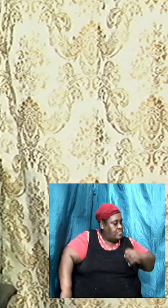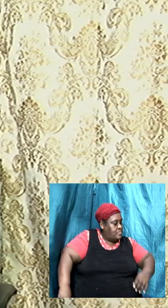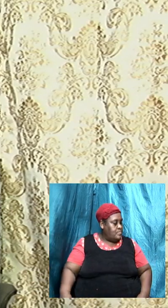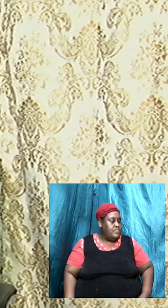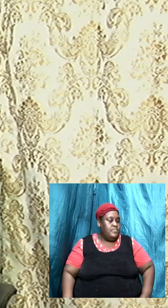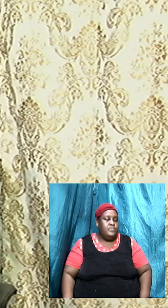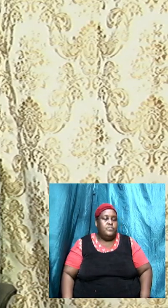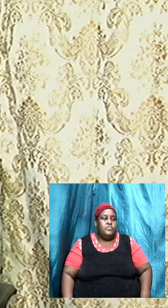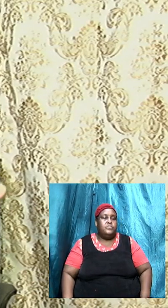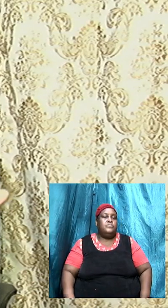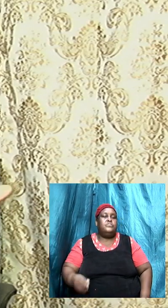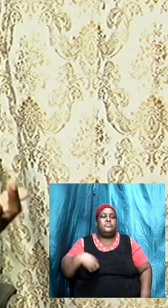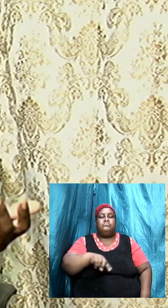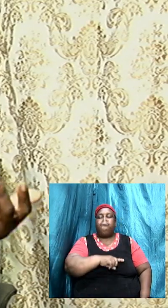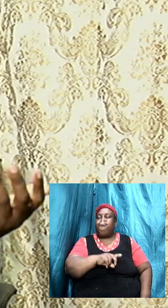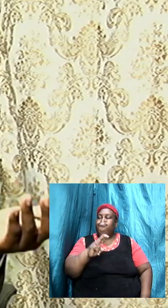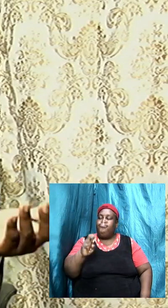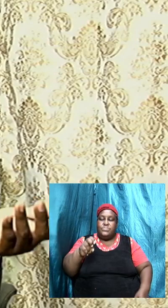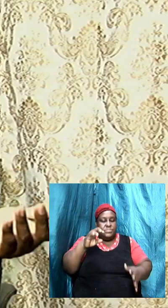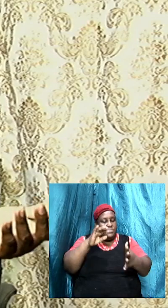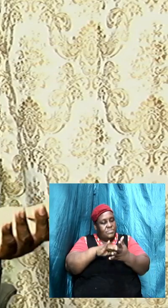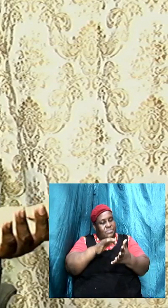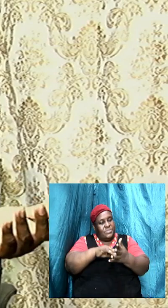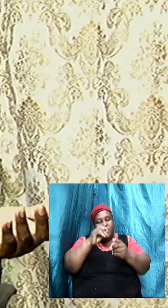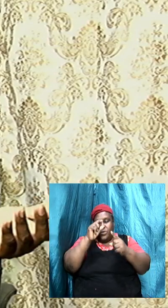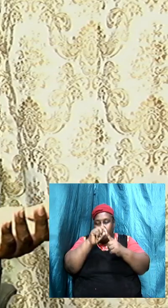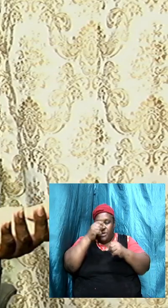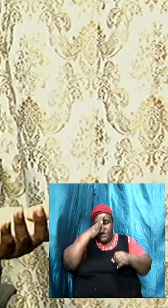So we need to study the word of God